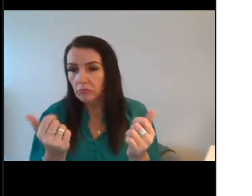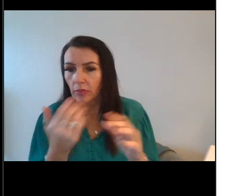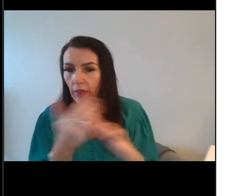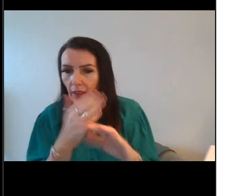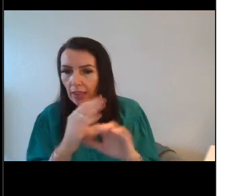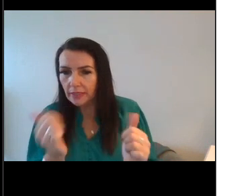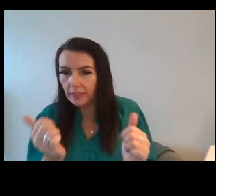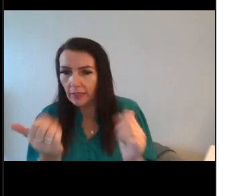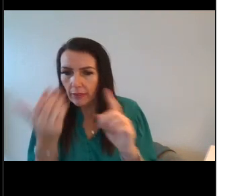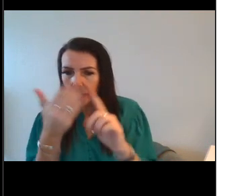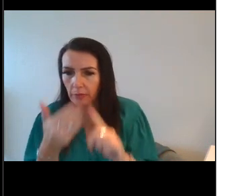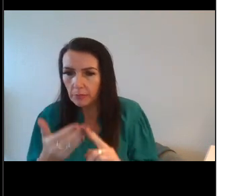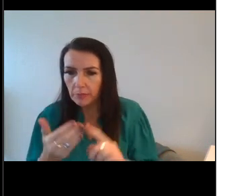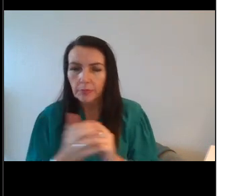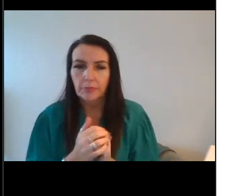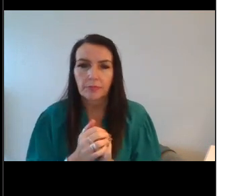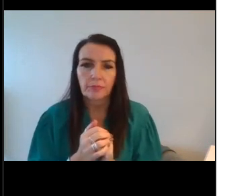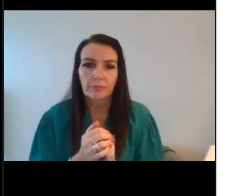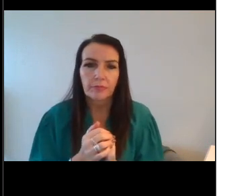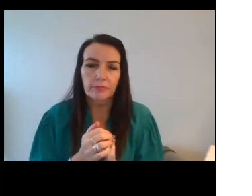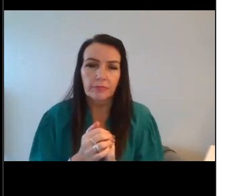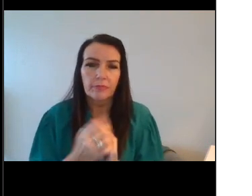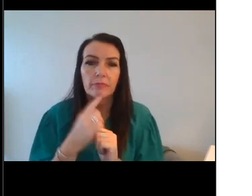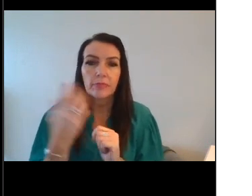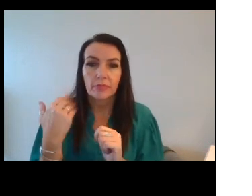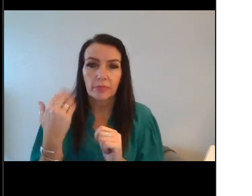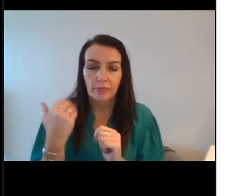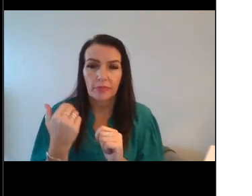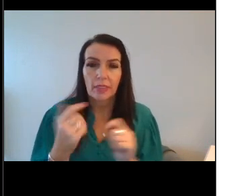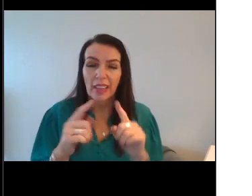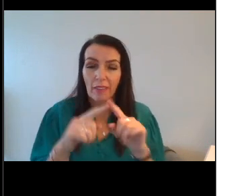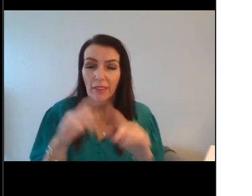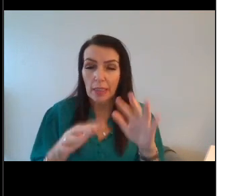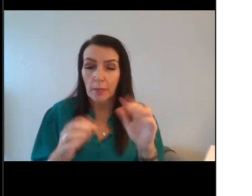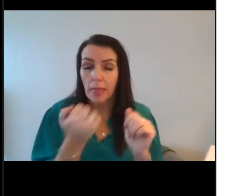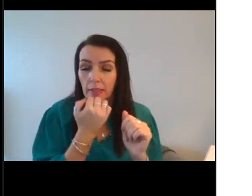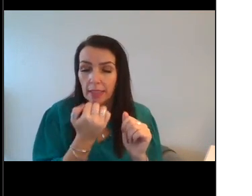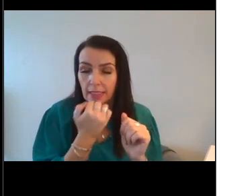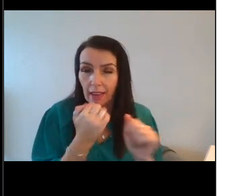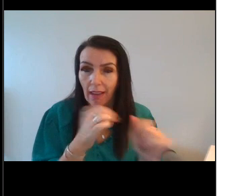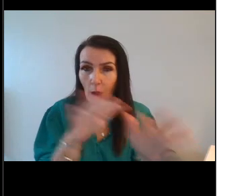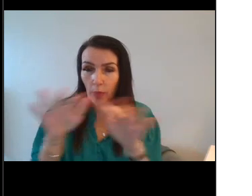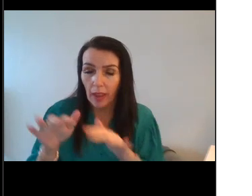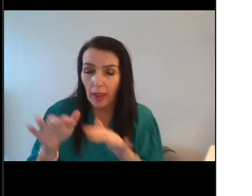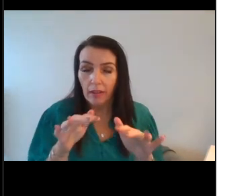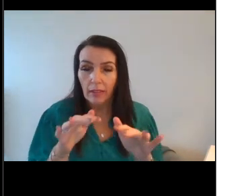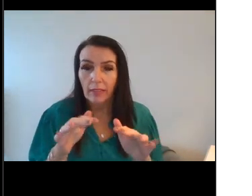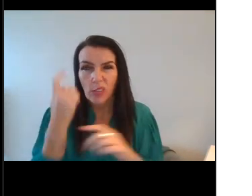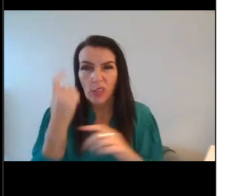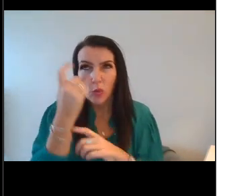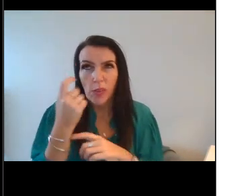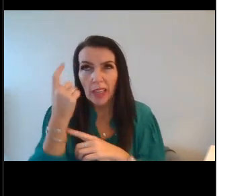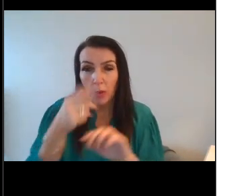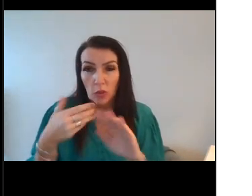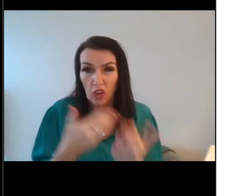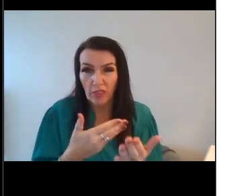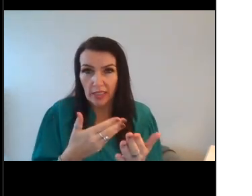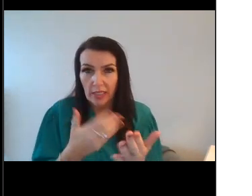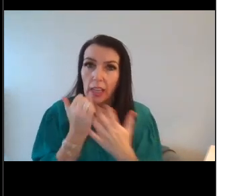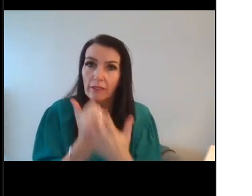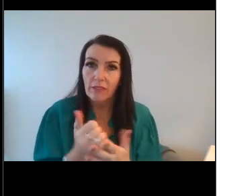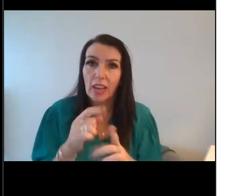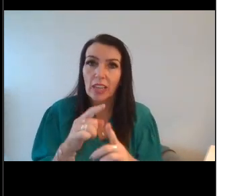that target. Now, as Gordon mentioned before, there are similar data and modeling services out there. So if you are considering these services, we'd always advise you to do your